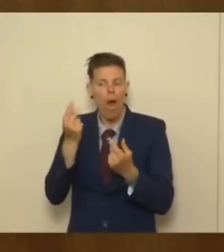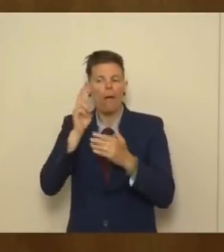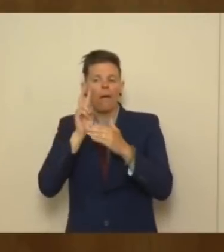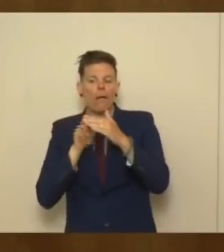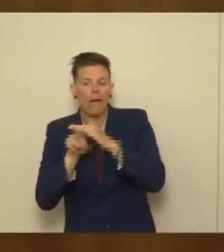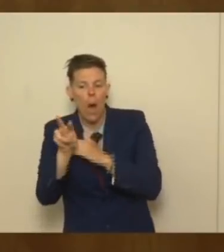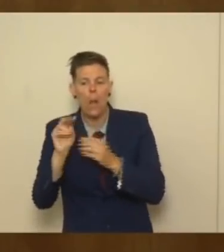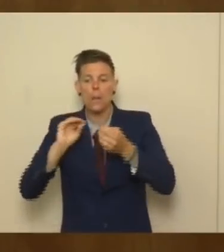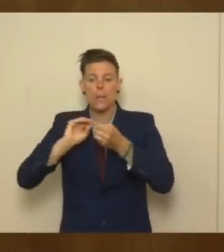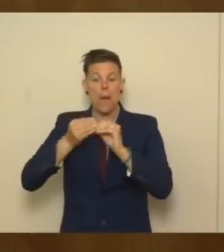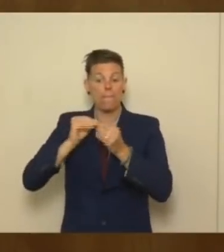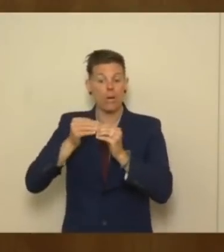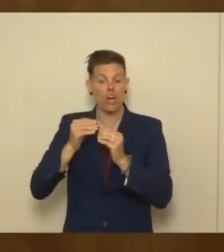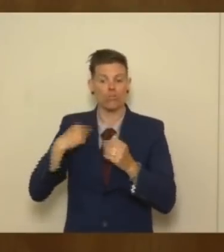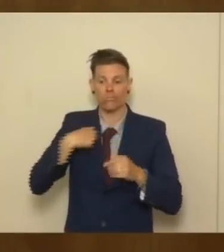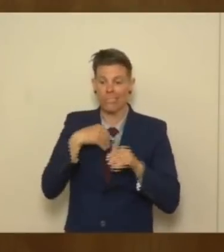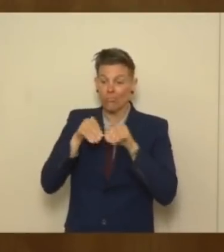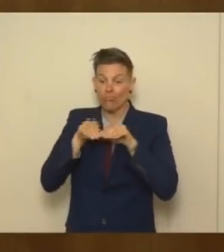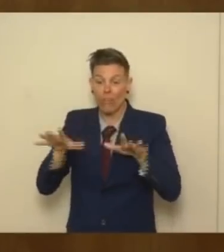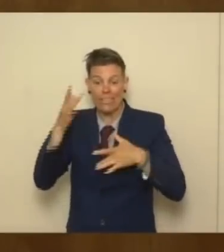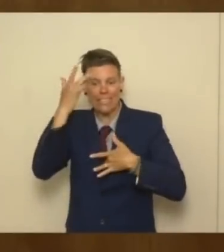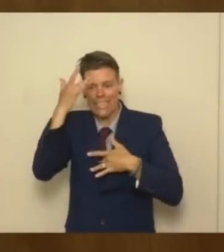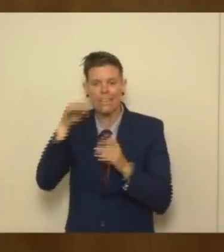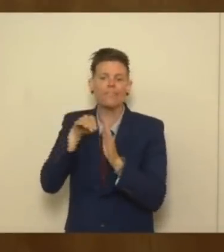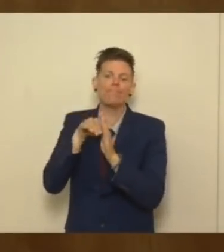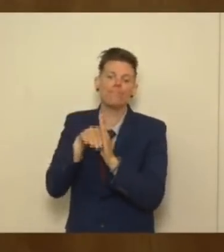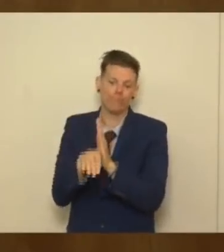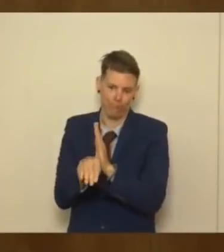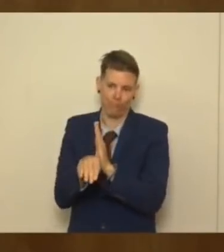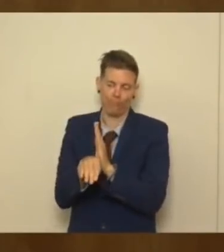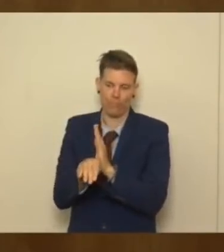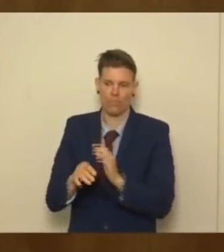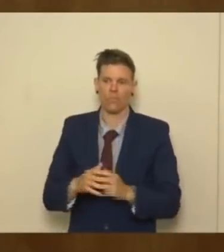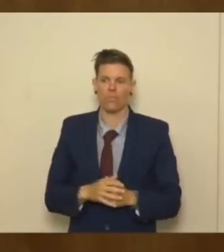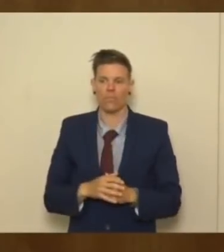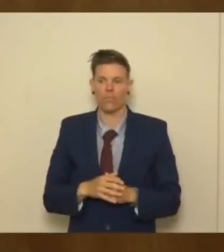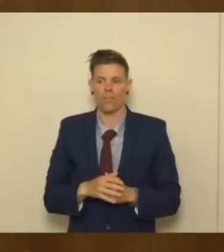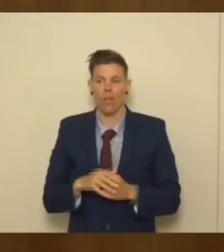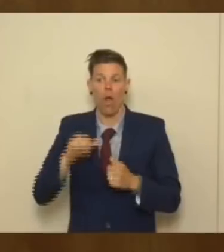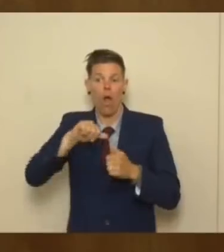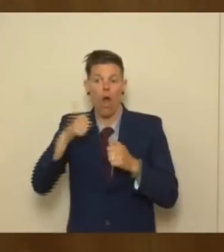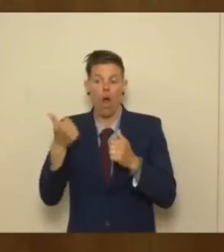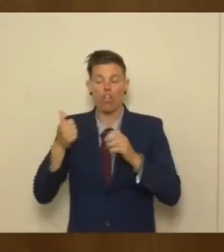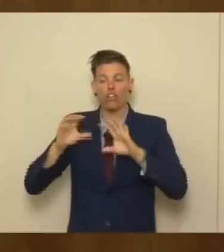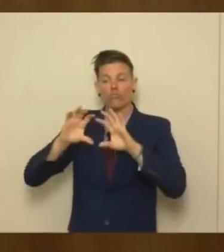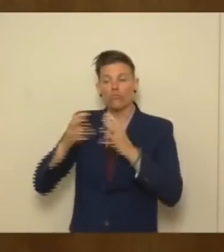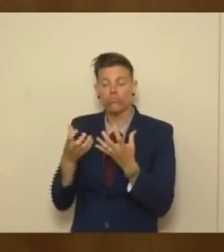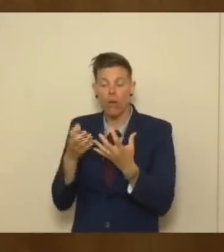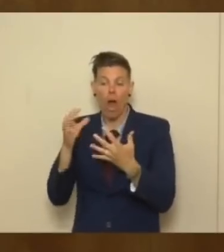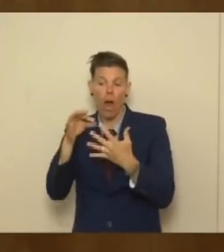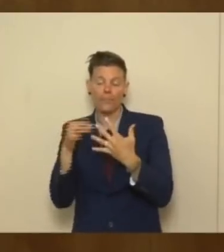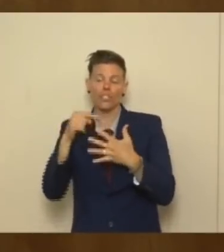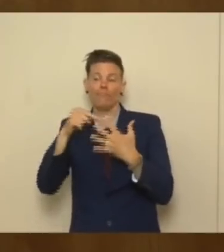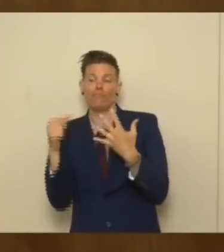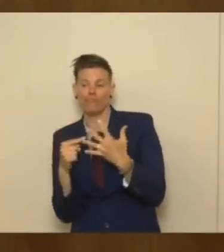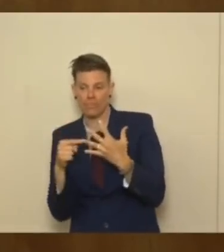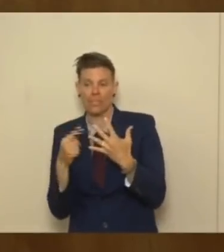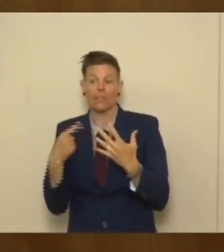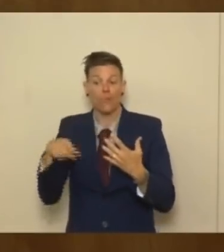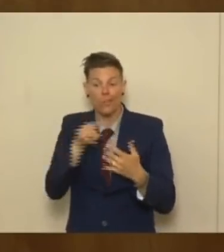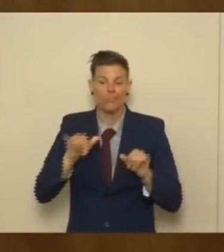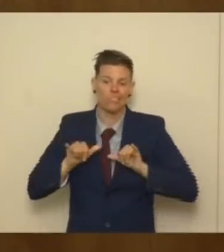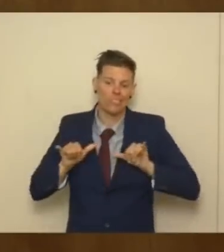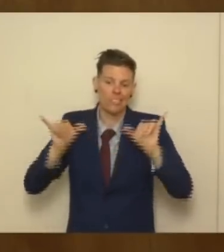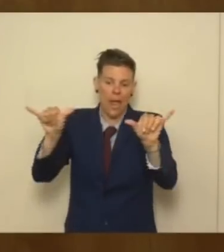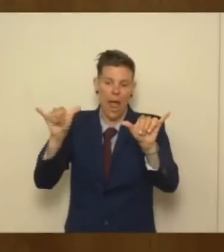for 3 months is just pure distance learning. And of course, there's less opportunity for spread if everyone is learning from